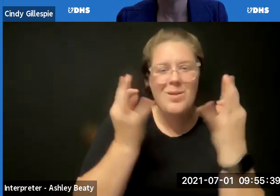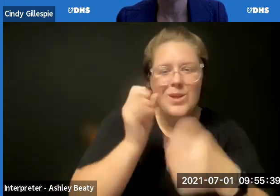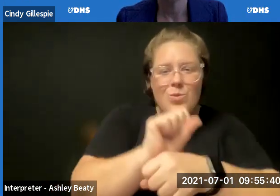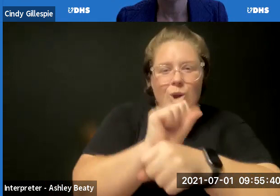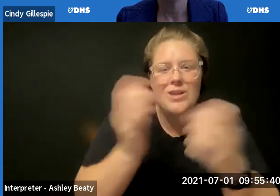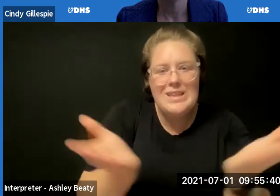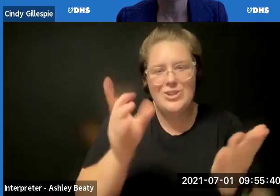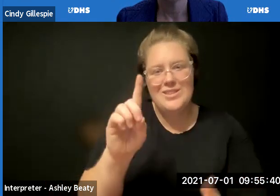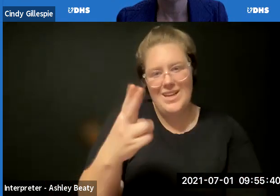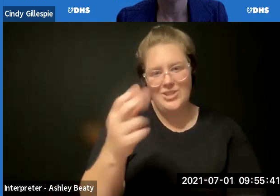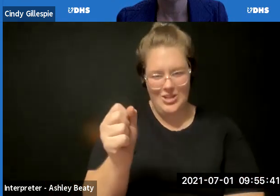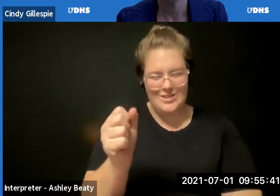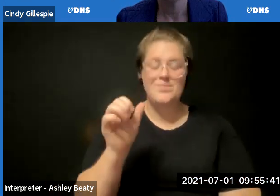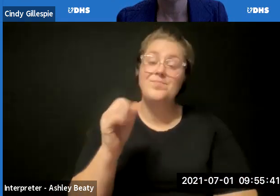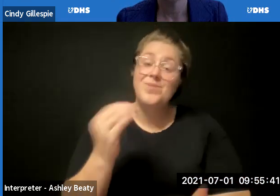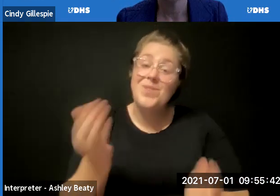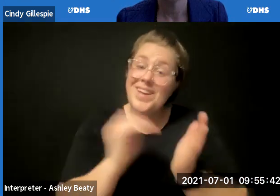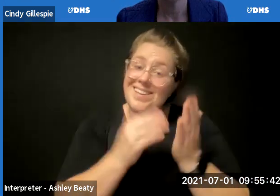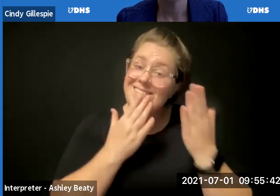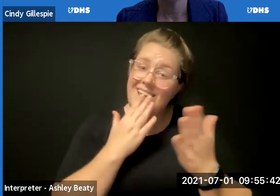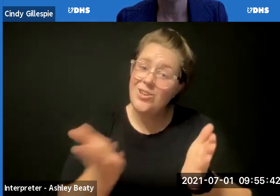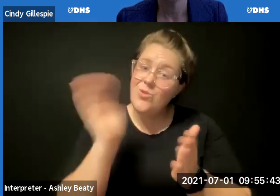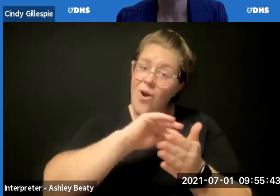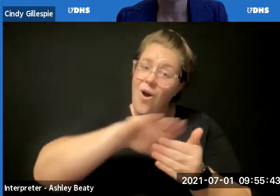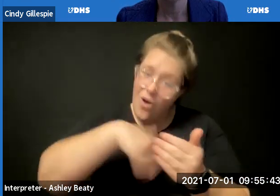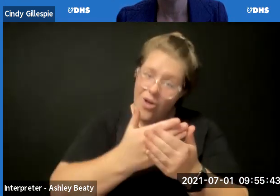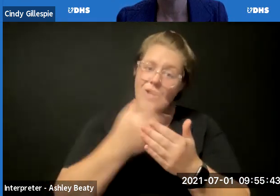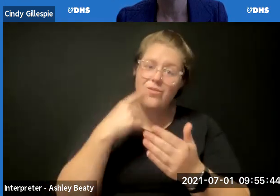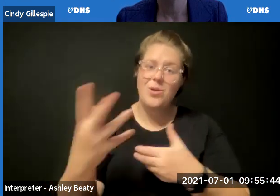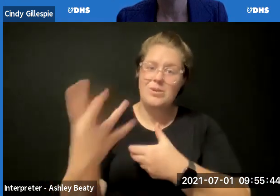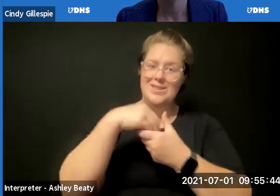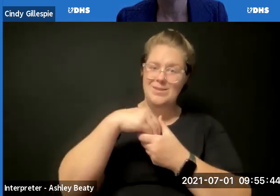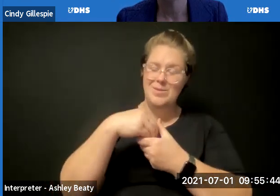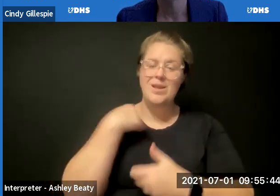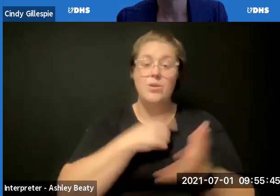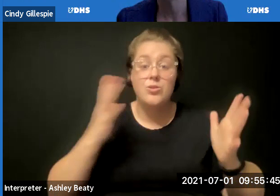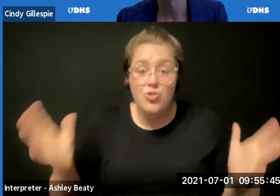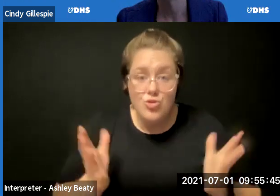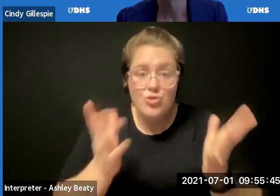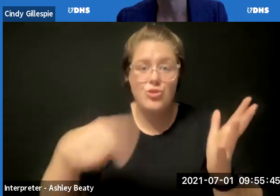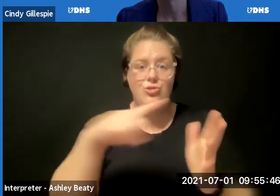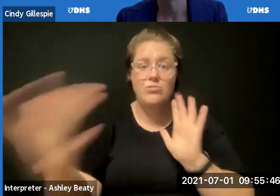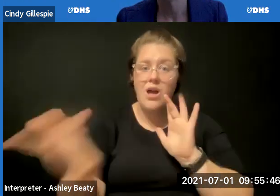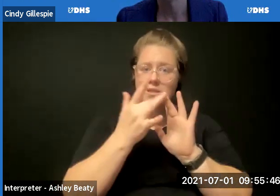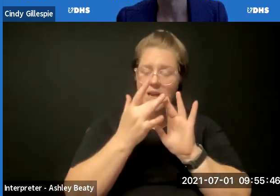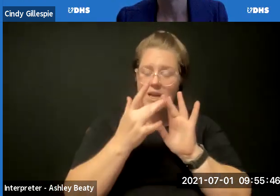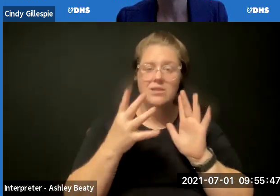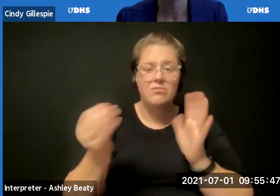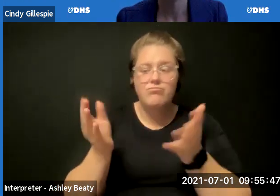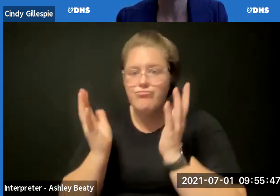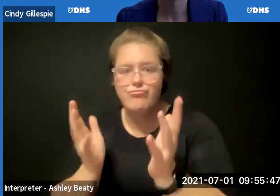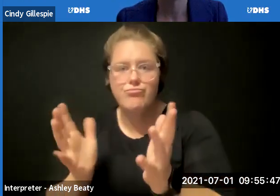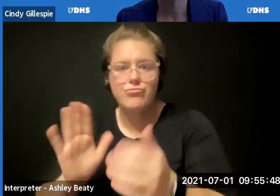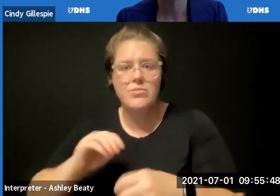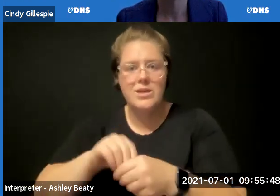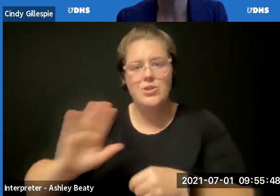so, again, we thank you all for participating, and certainly encourage you to reach out and continue this discussion and help us as we all